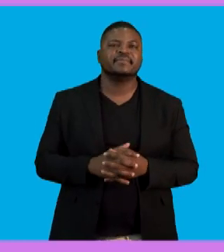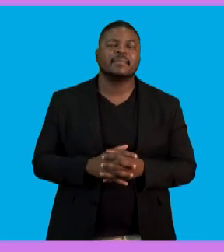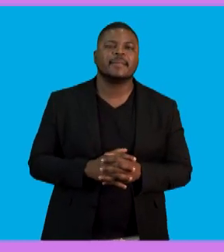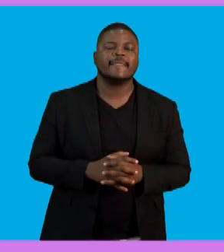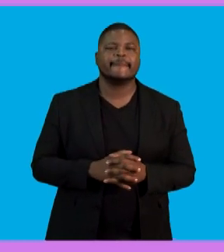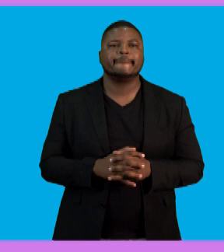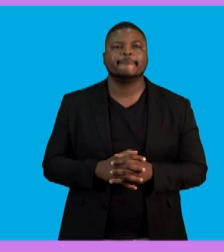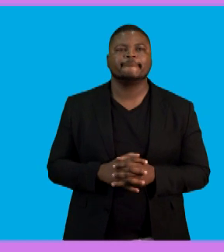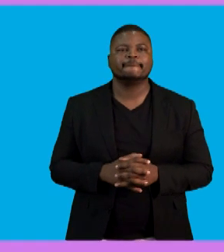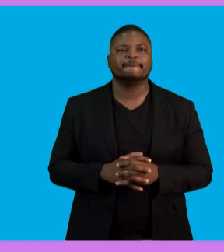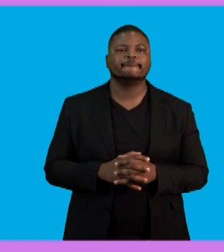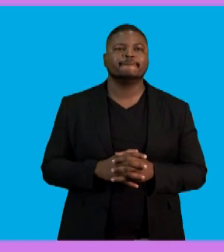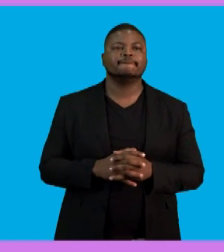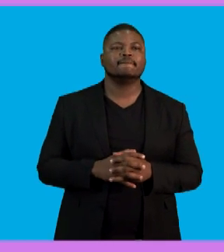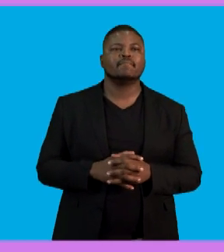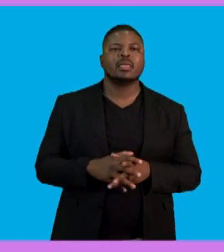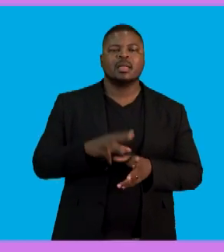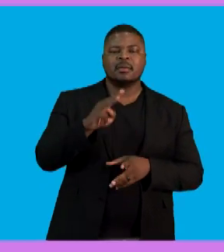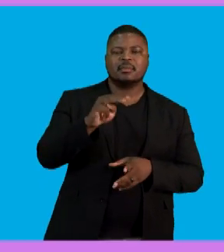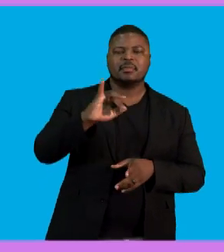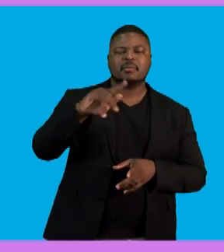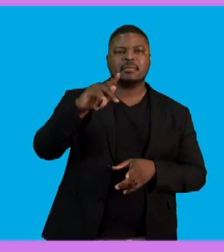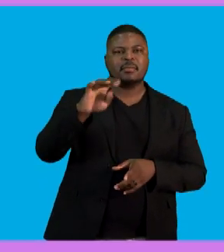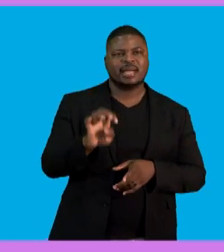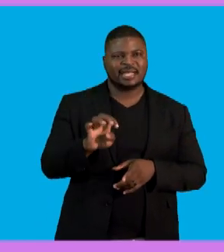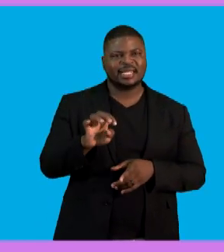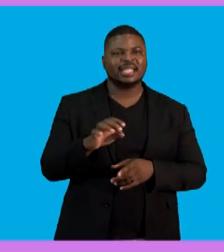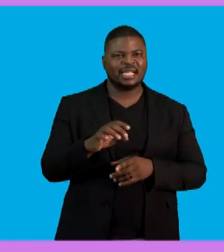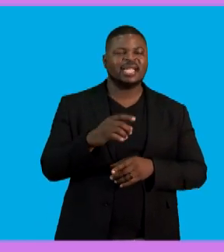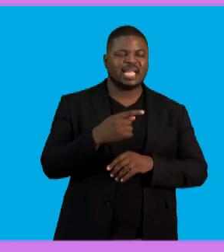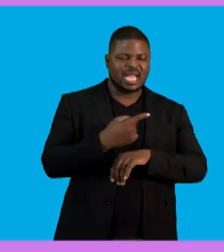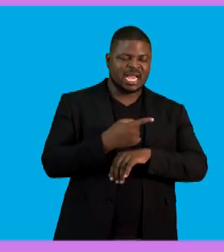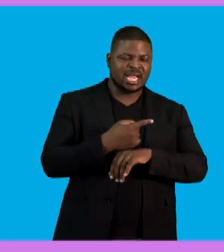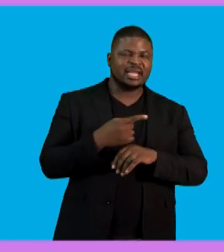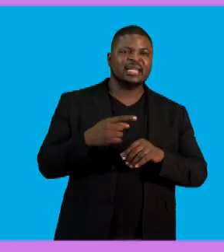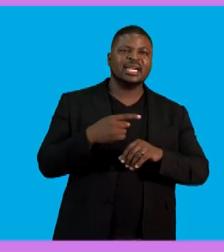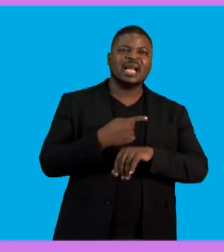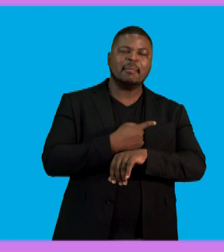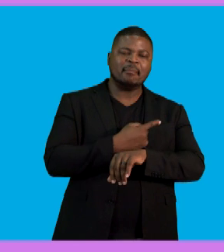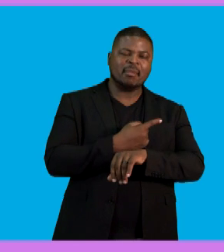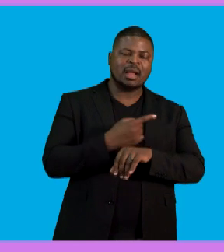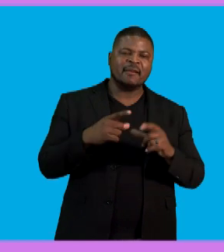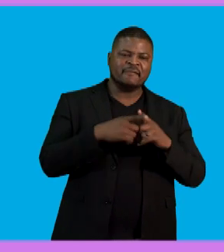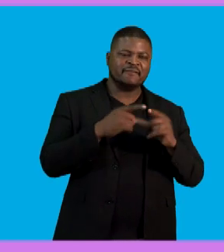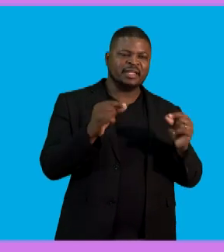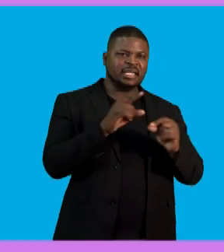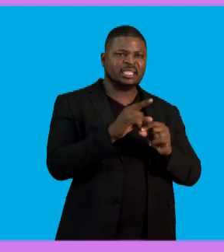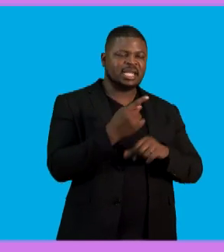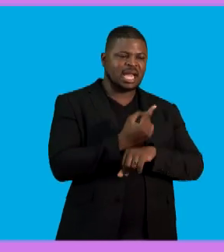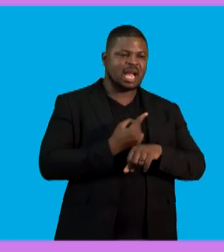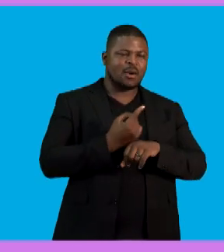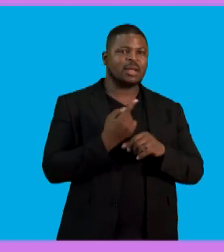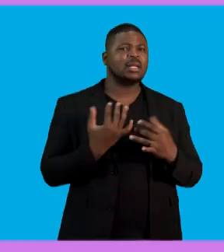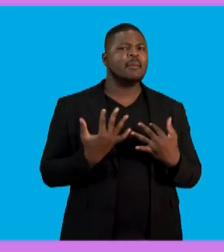minutes. What is Mike's swimming duration in hours? Mike's swimming duration, Mike is